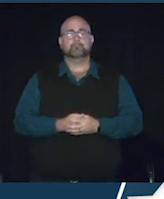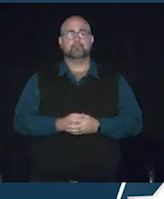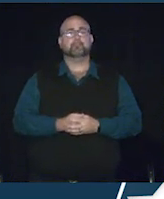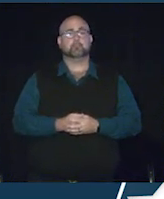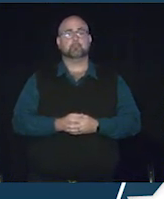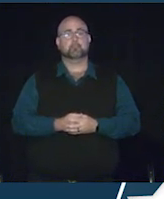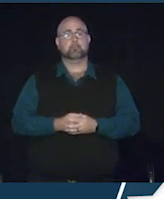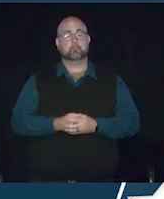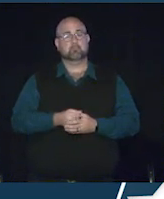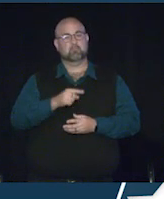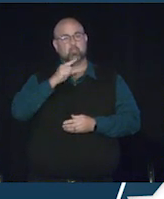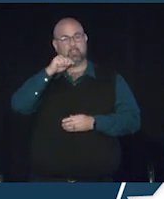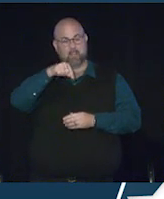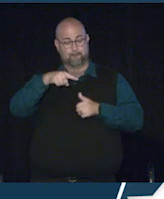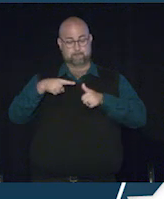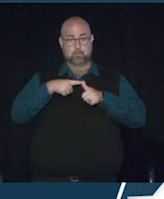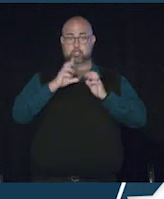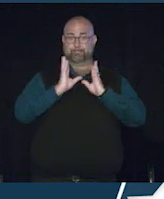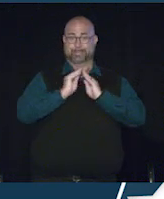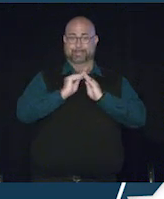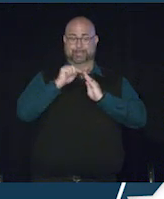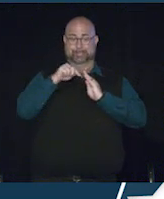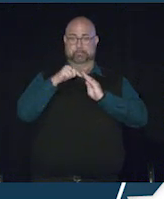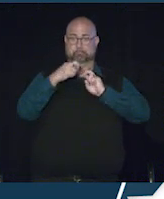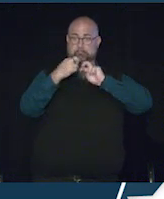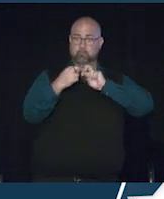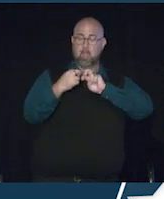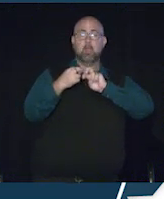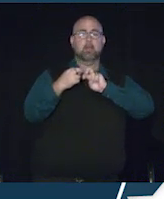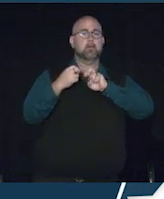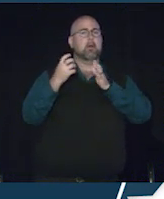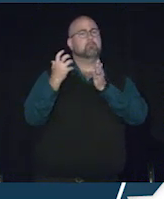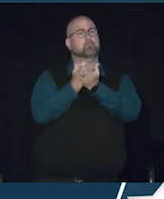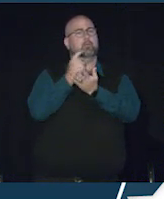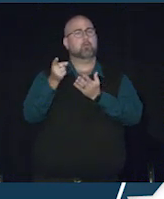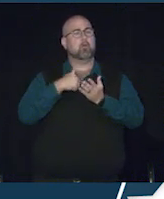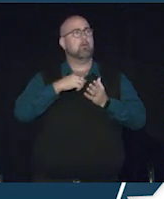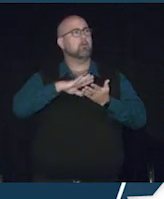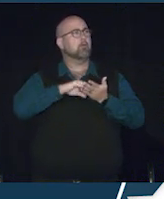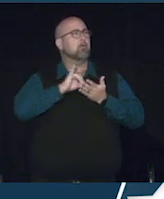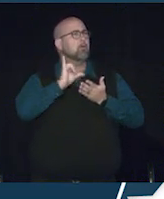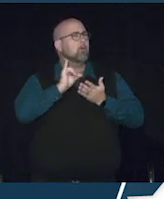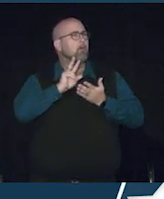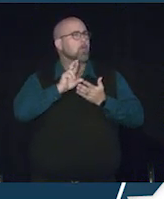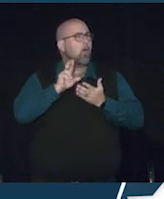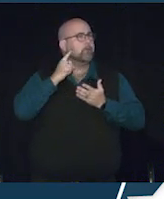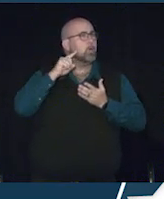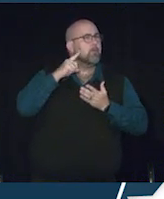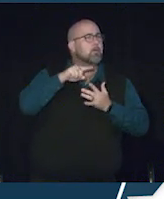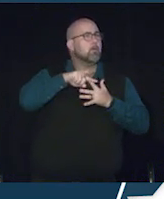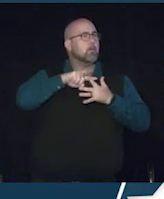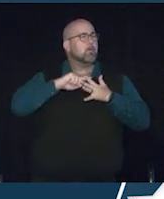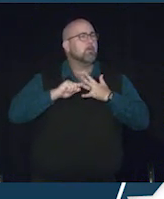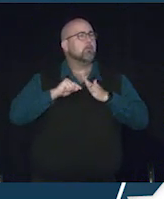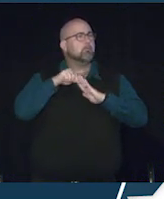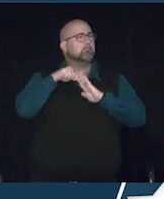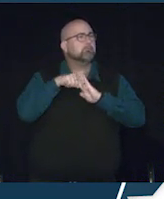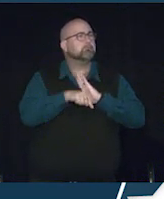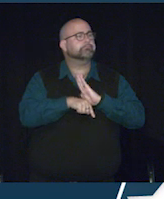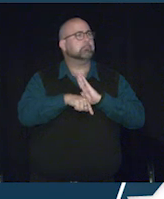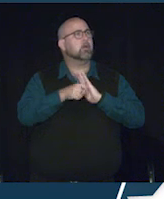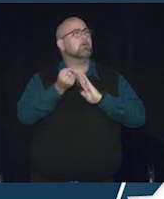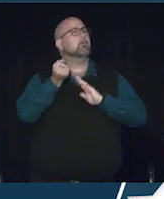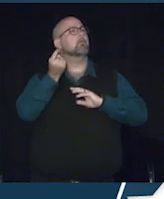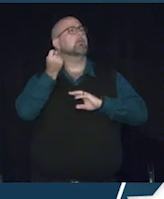And really, that initial appointment is an opportunity for the individual to learn more about the VR program and begin